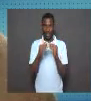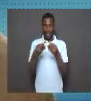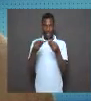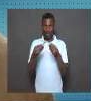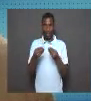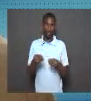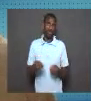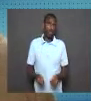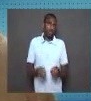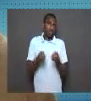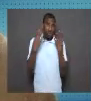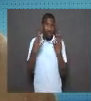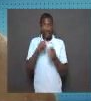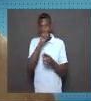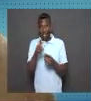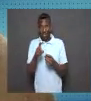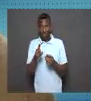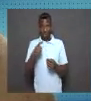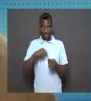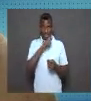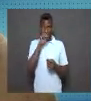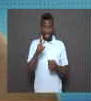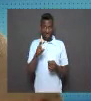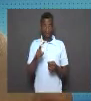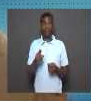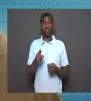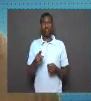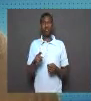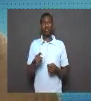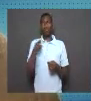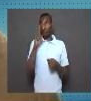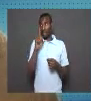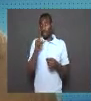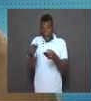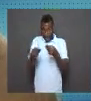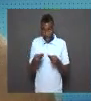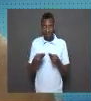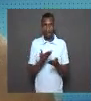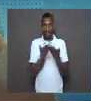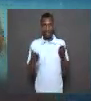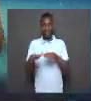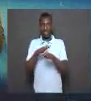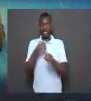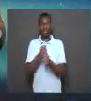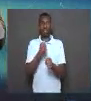that resolves many of our questions about a given substance.